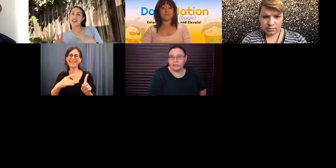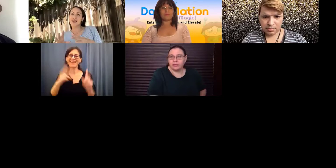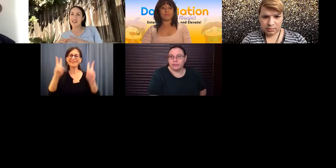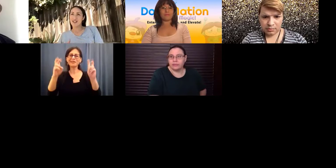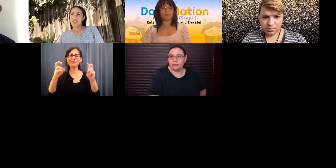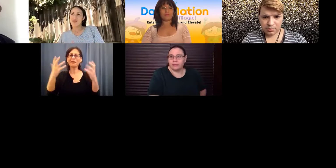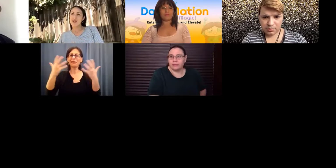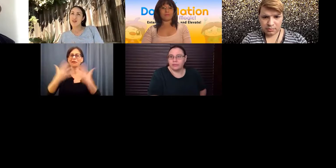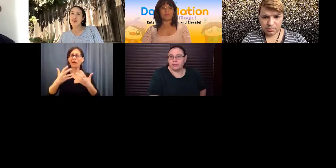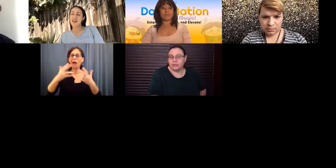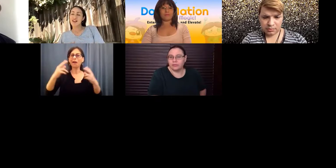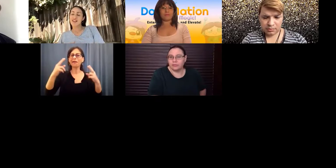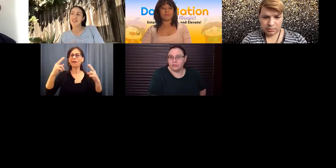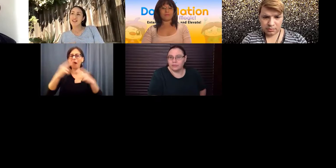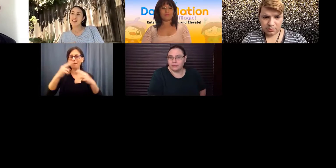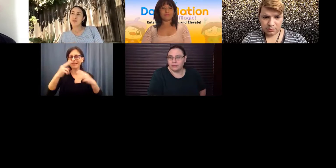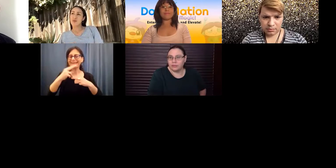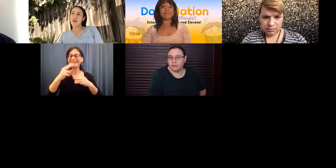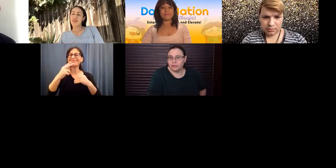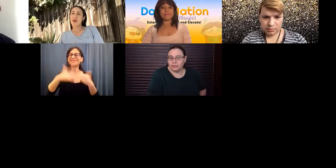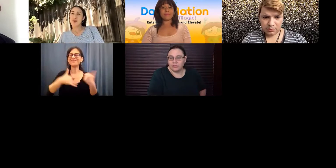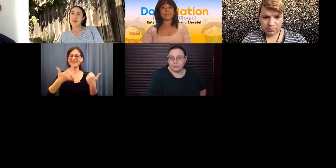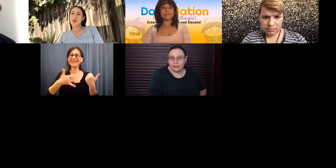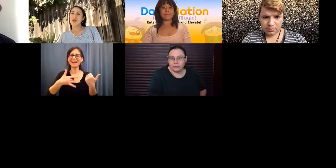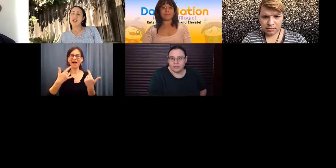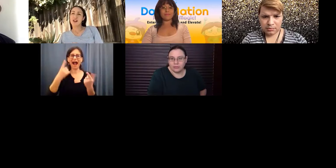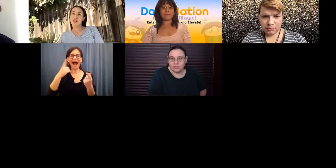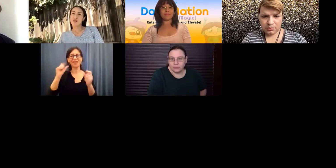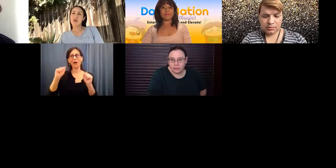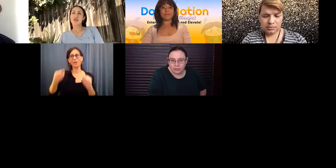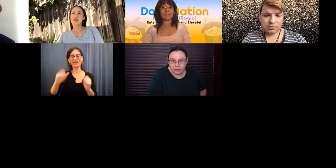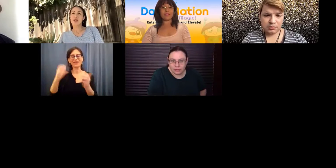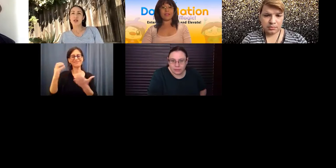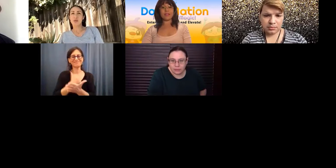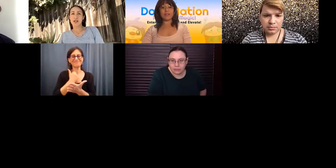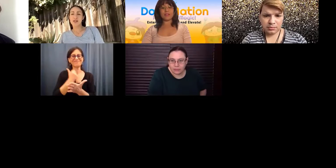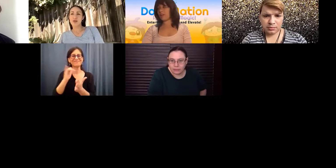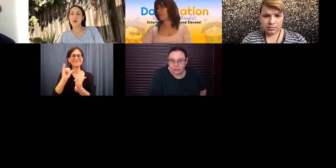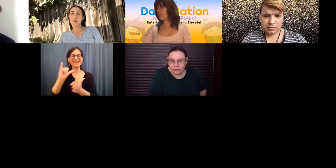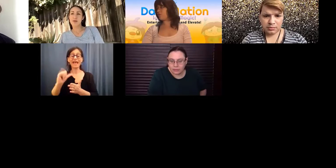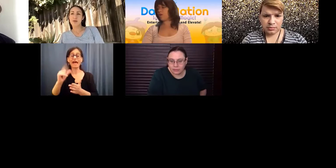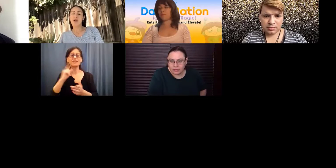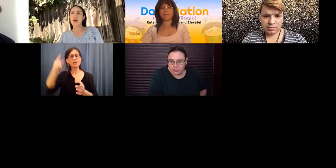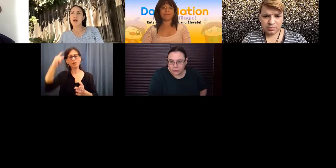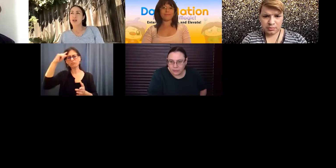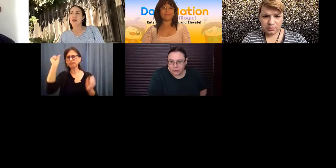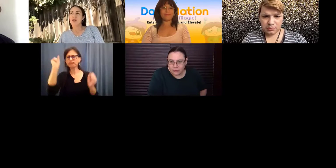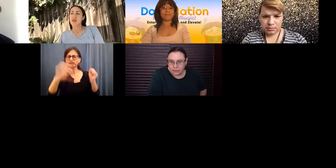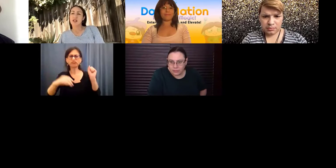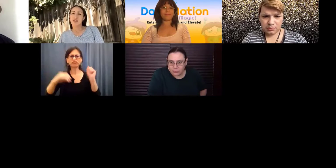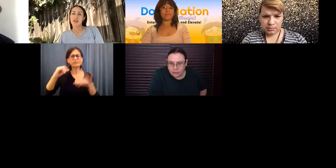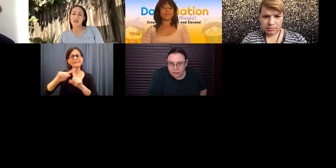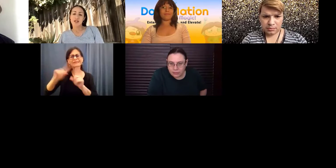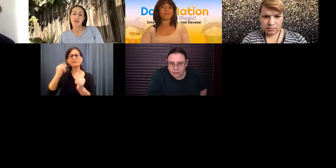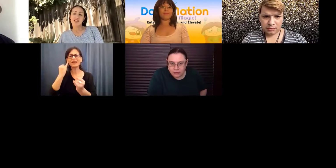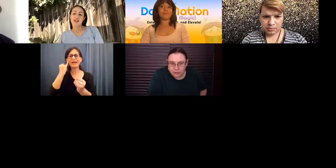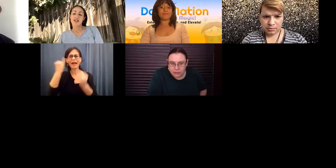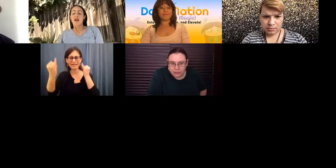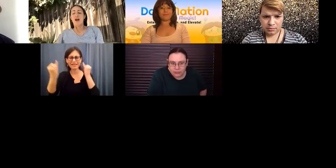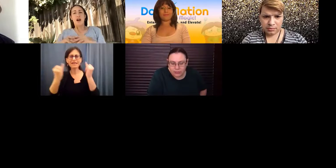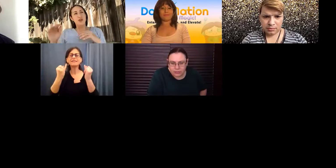dark comedic feel that I thought we could play on. So we just started brainstorming about